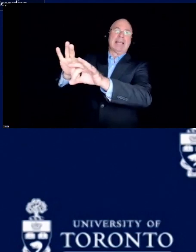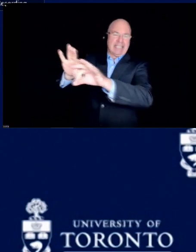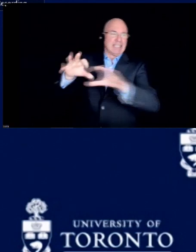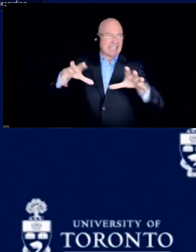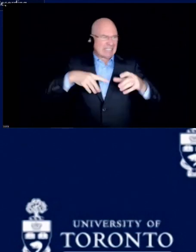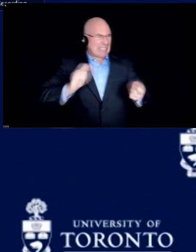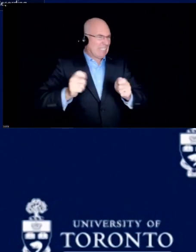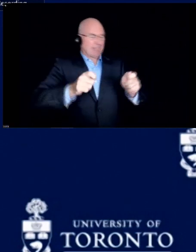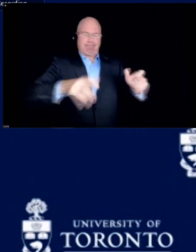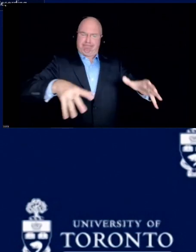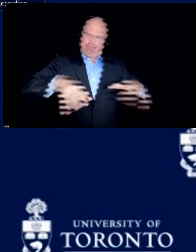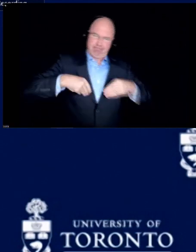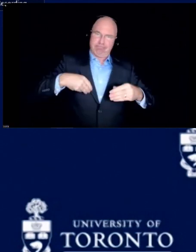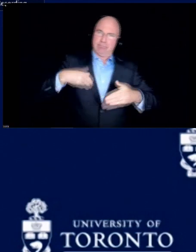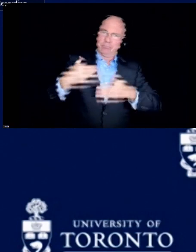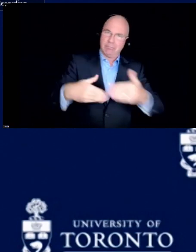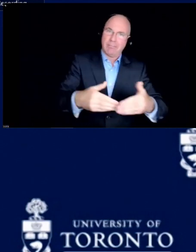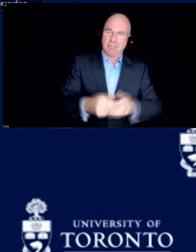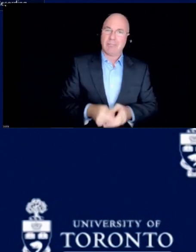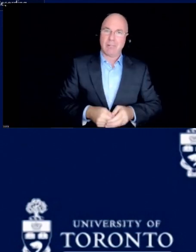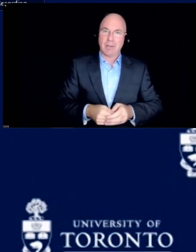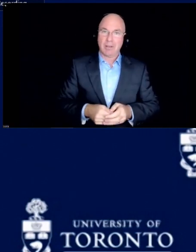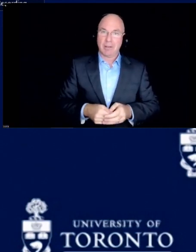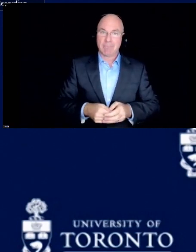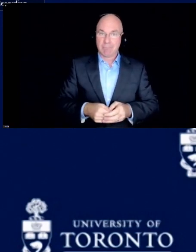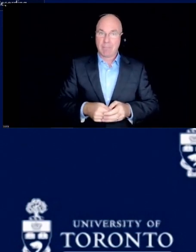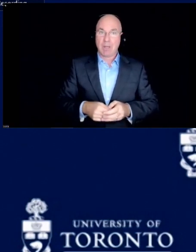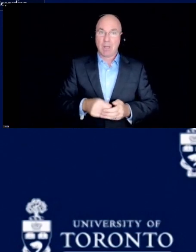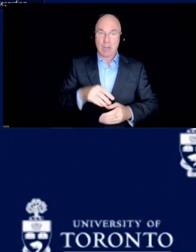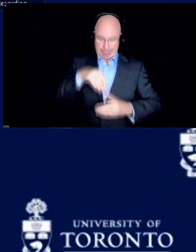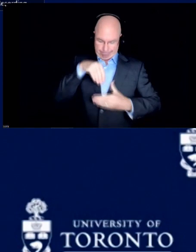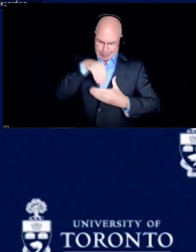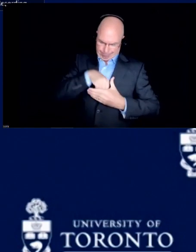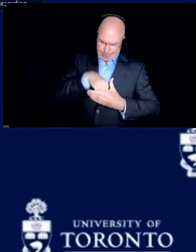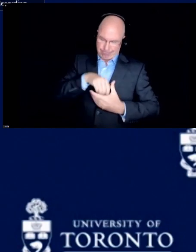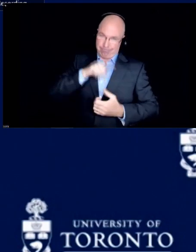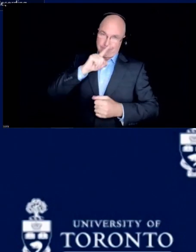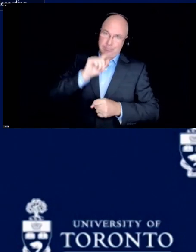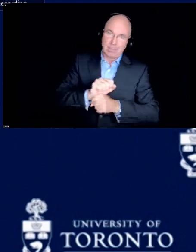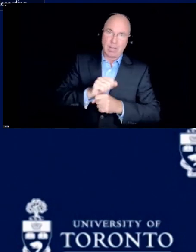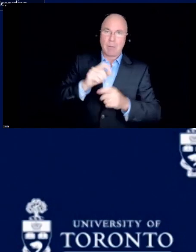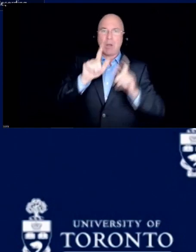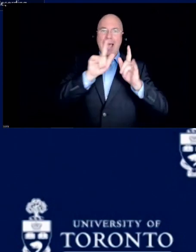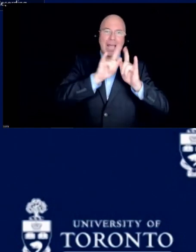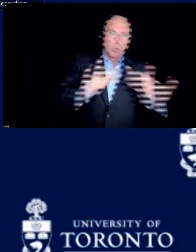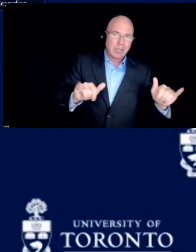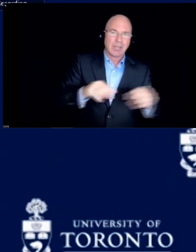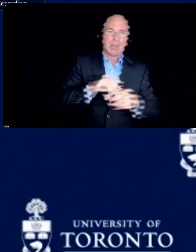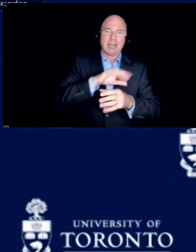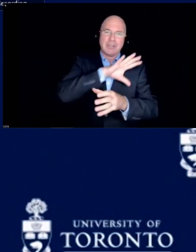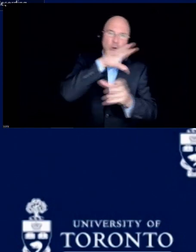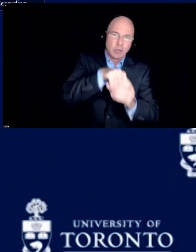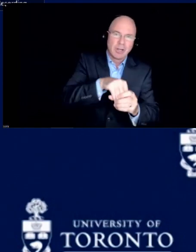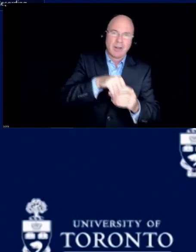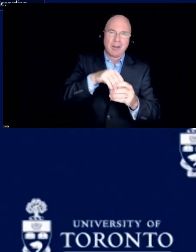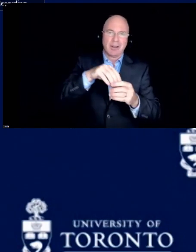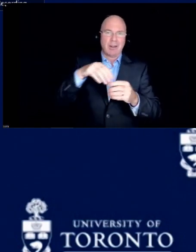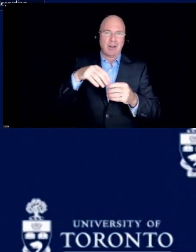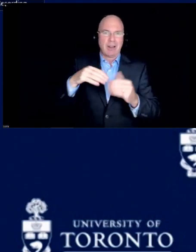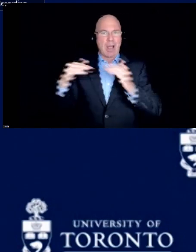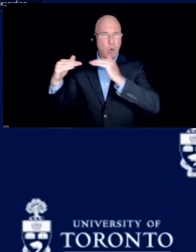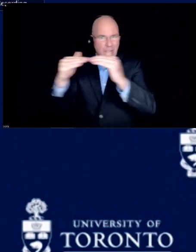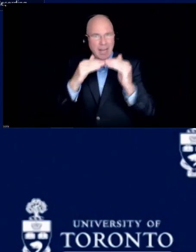work done, we have to demonstrate the courage of our convictions regarding equity, diversity, and inclusion, to move